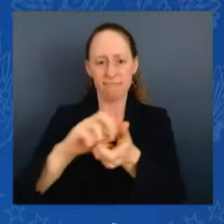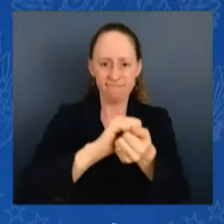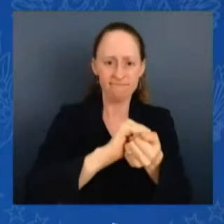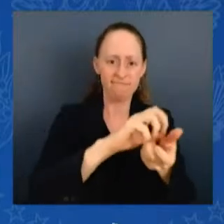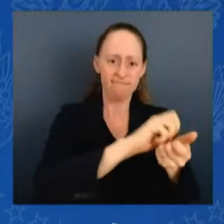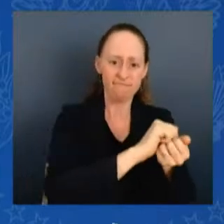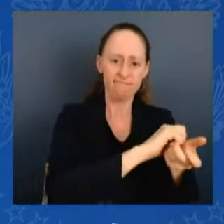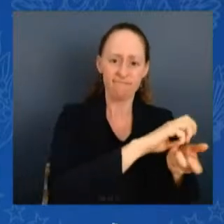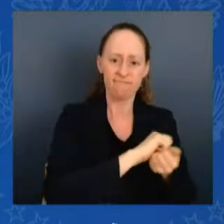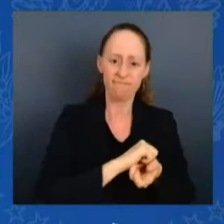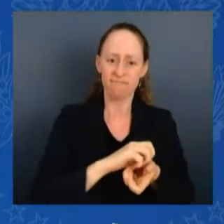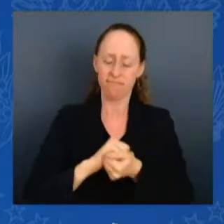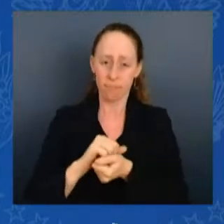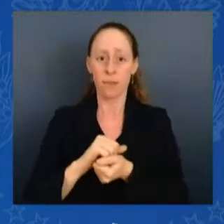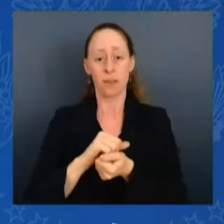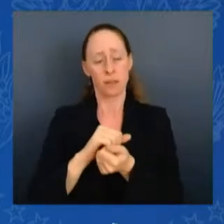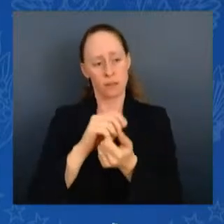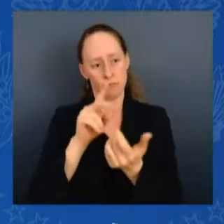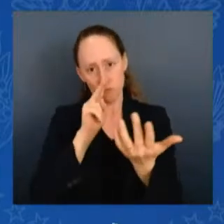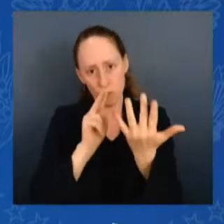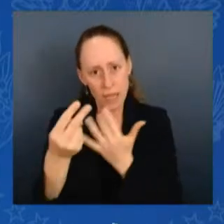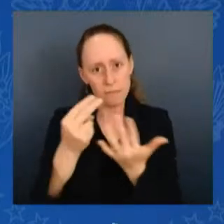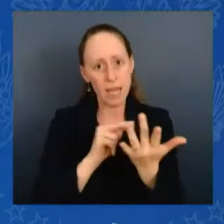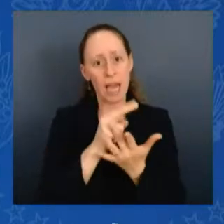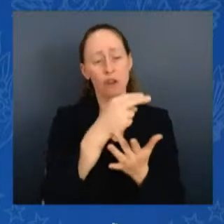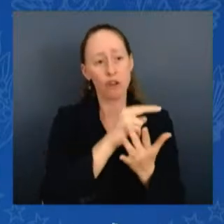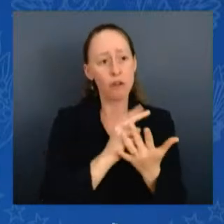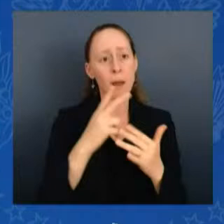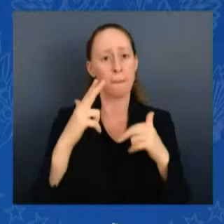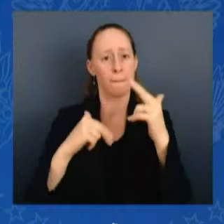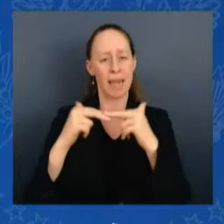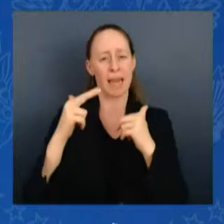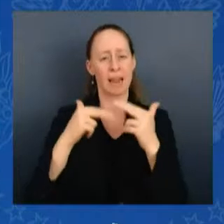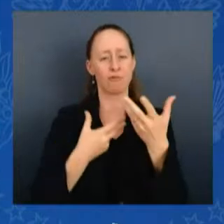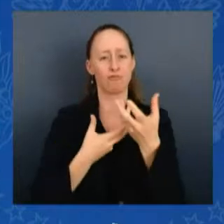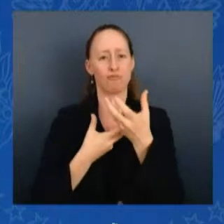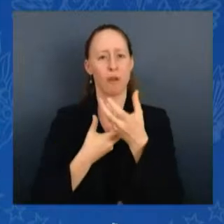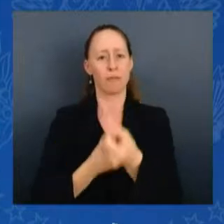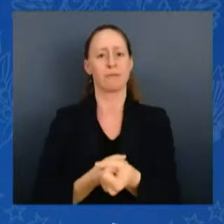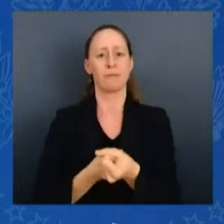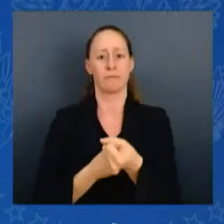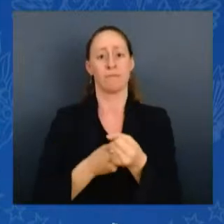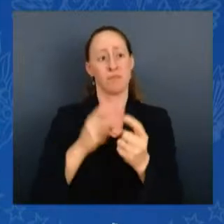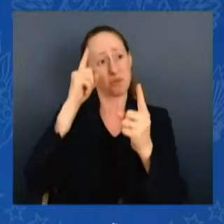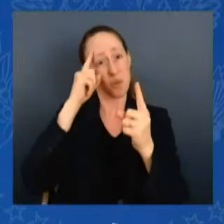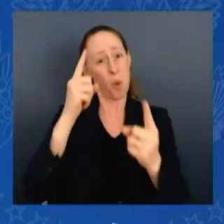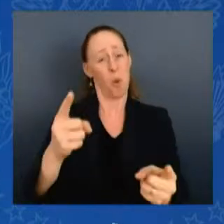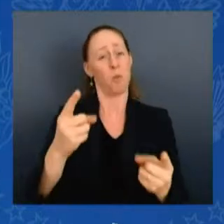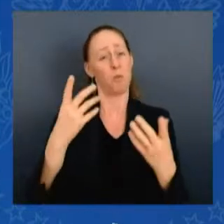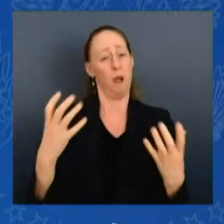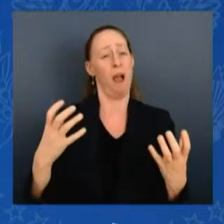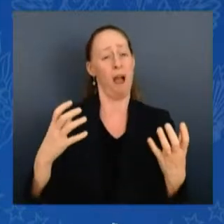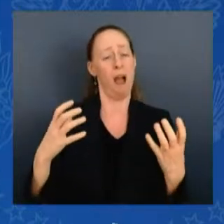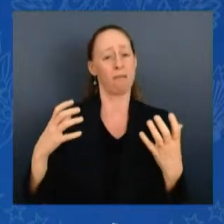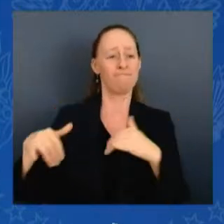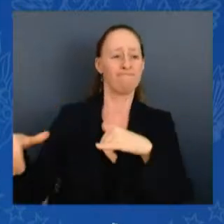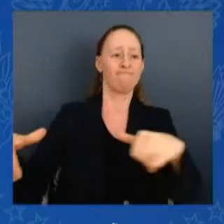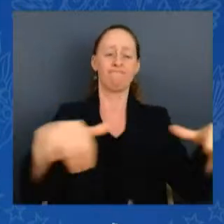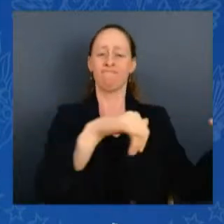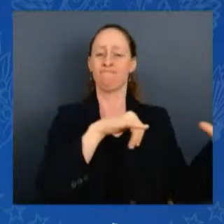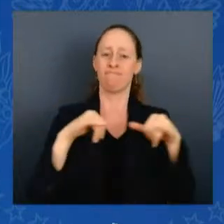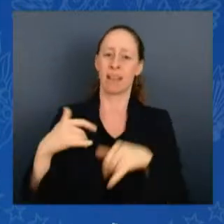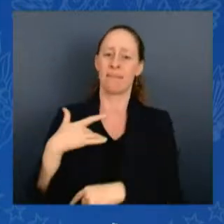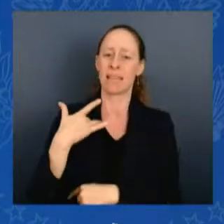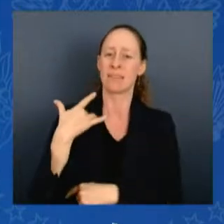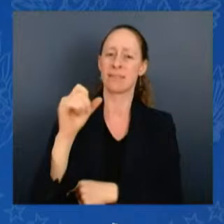safer place due to deterrence and defense, but also due to disarmament